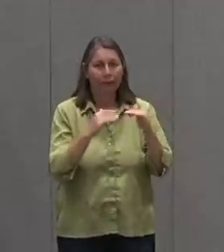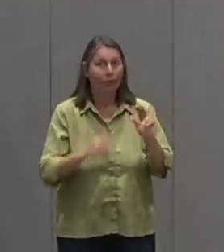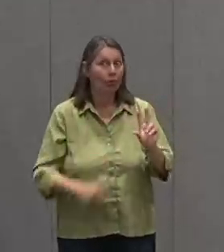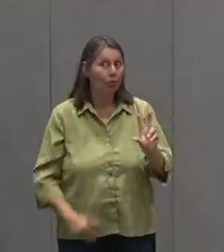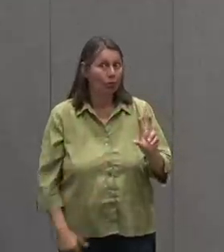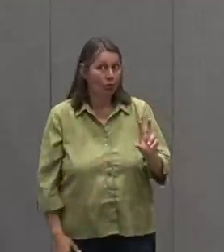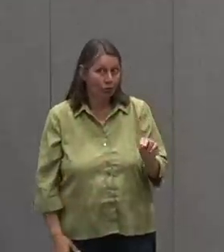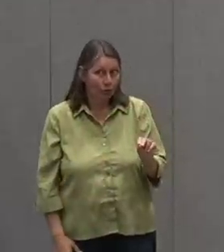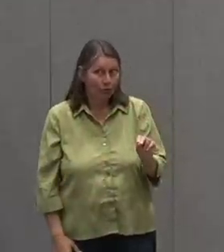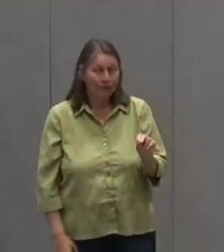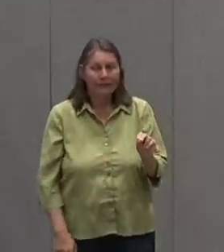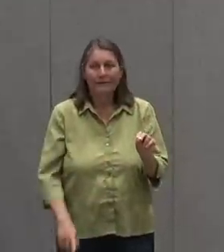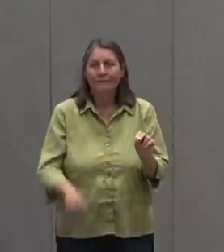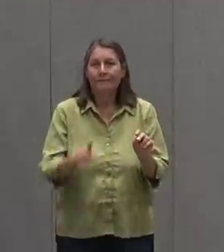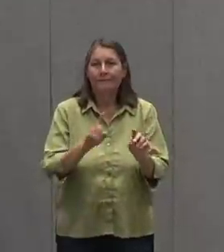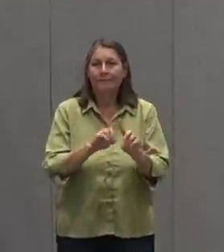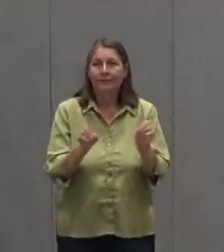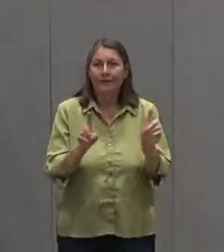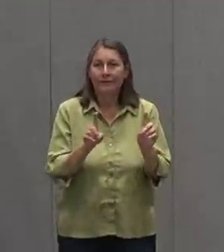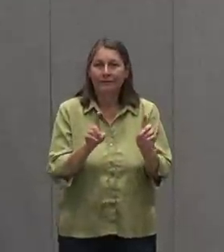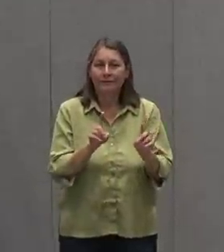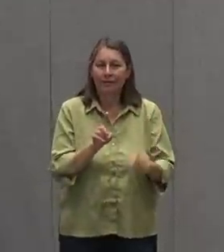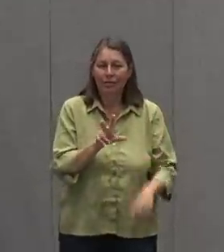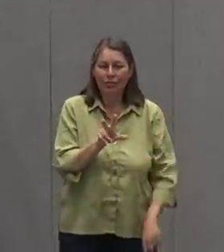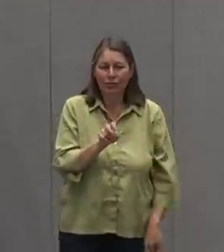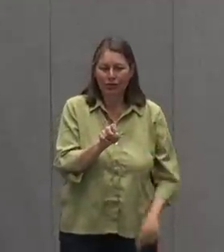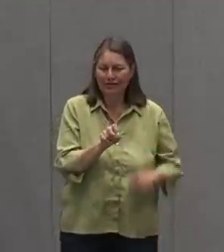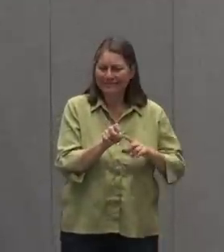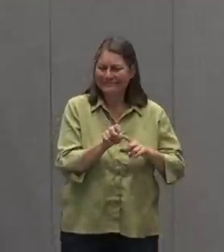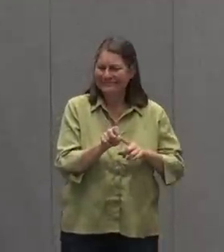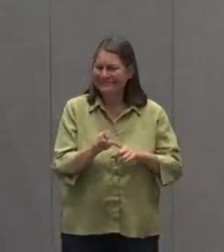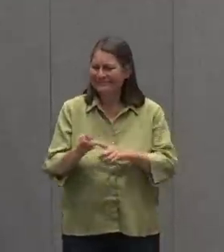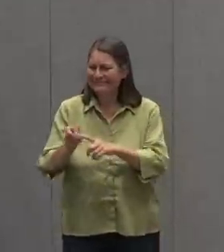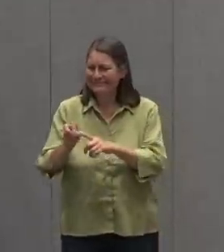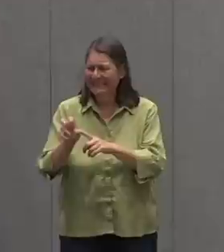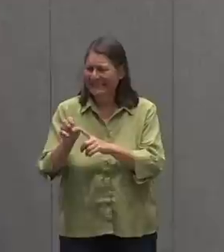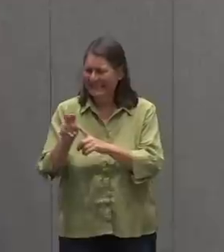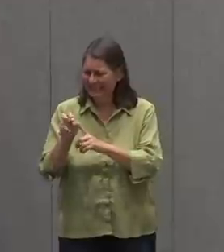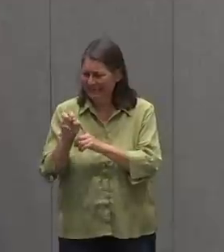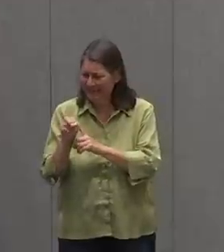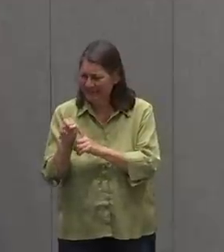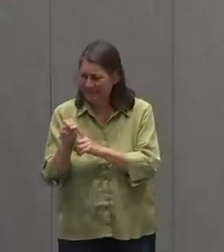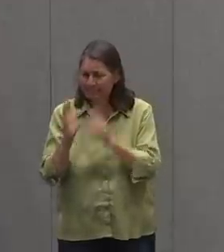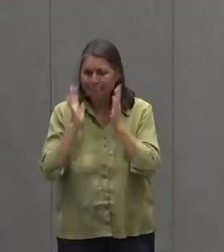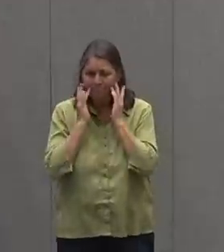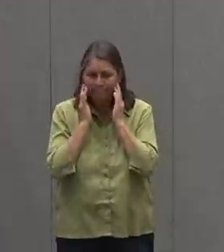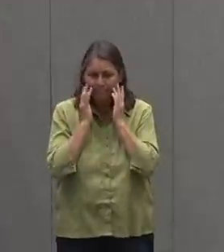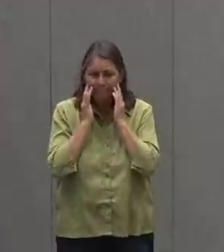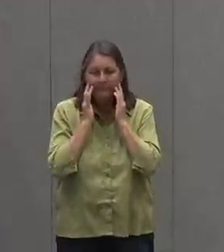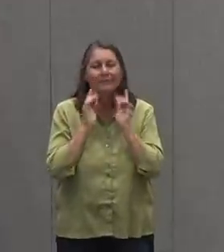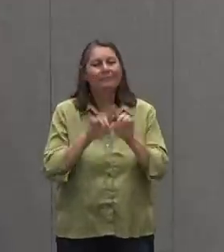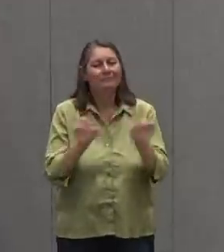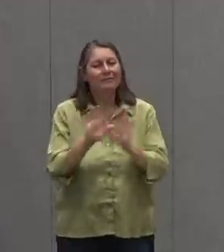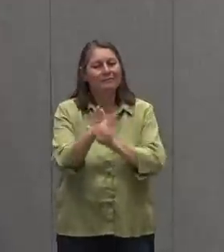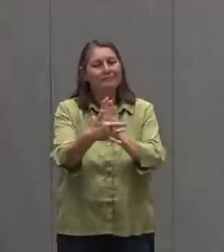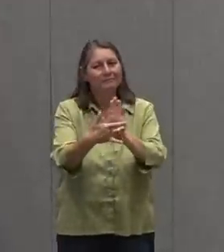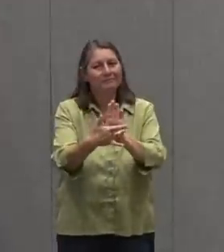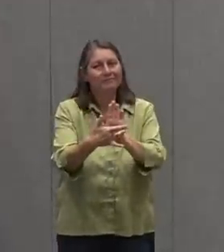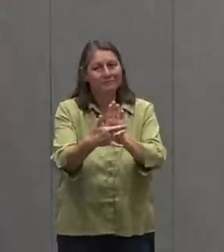But I think it could go over here because I feel like these are even. So I'm going to tell you, it actually goes in the middle.